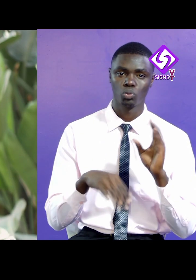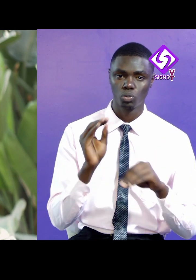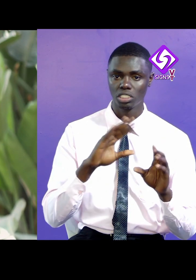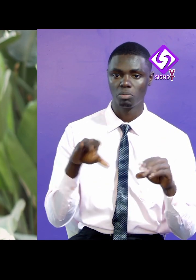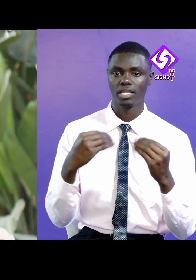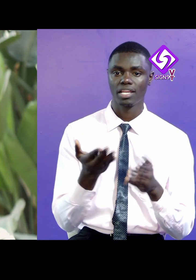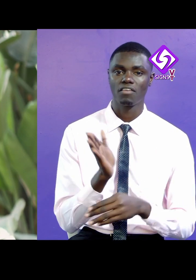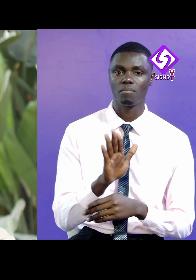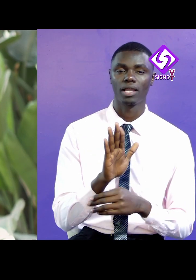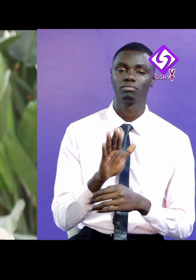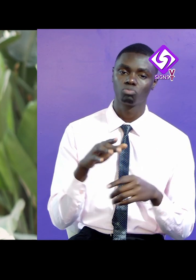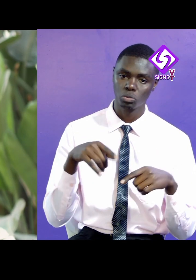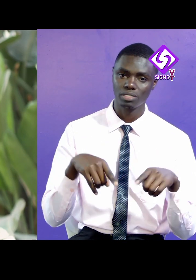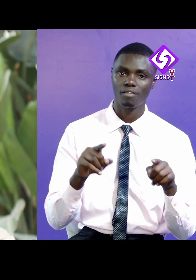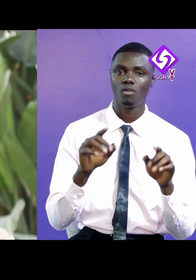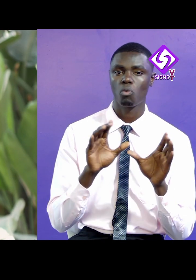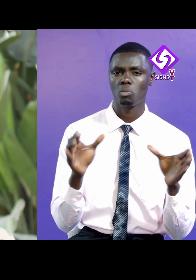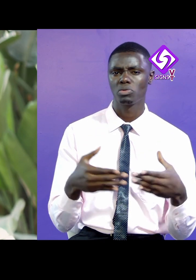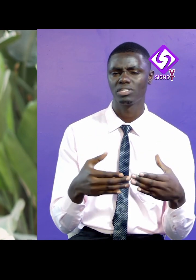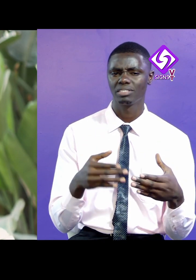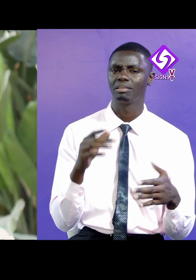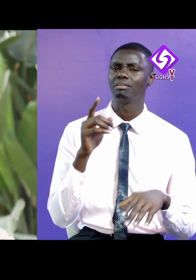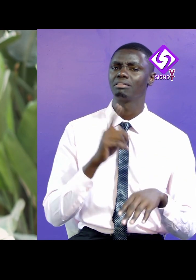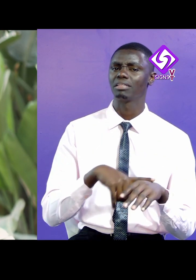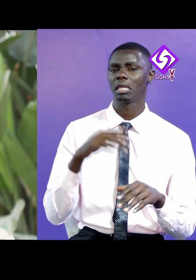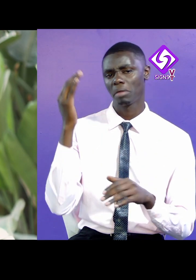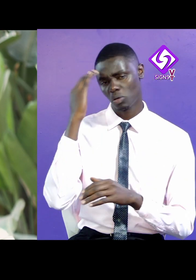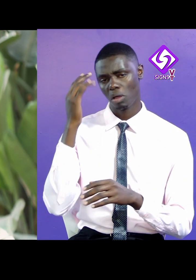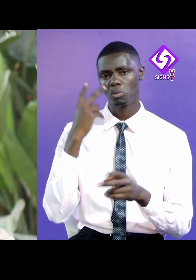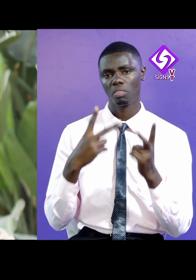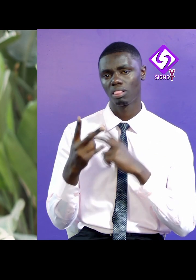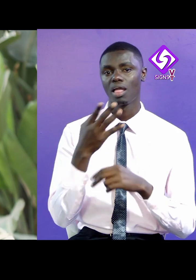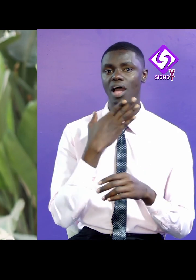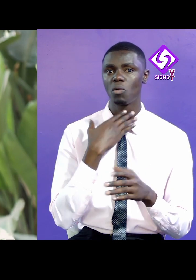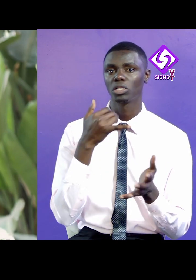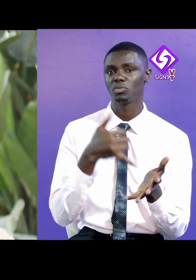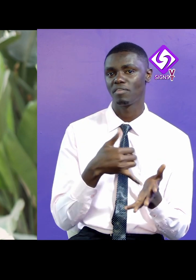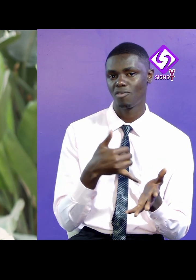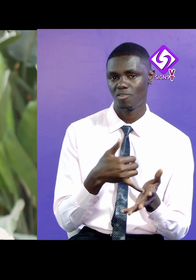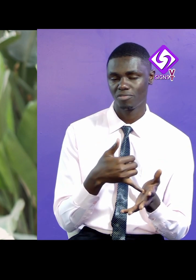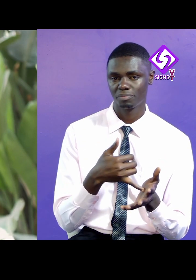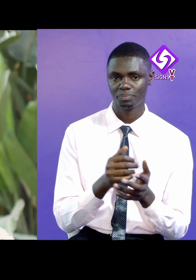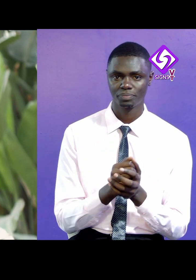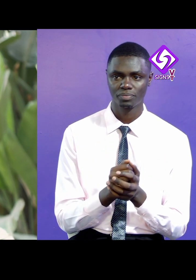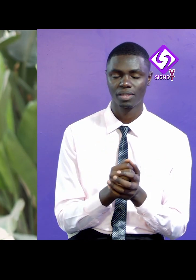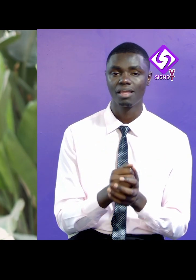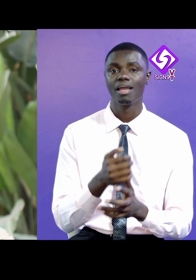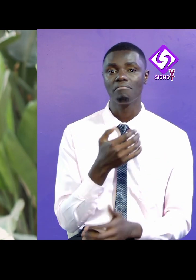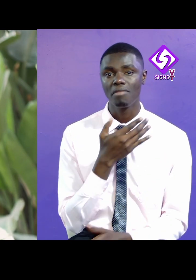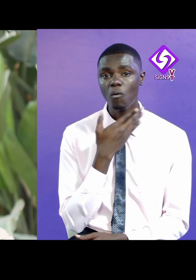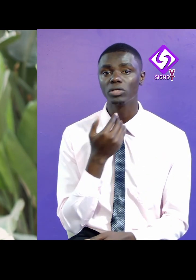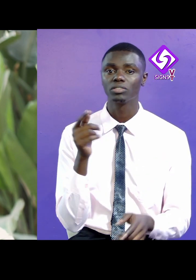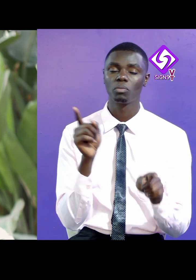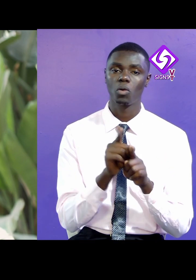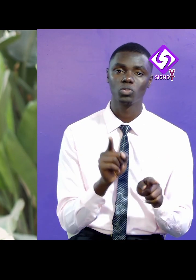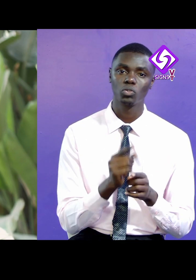to her community. When I found out about her vision, I wanted to get involved, and I wanted to also be